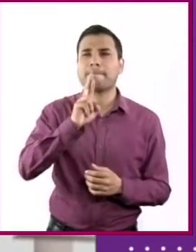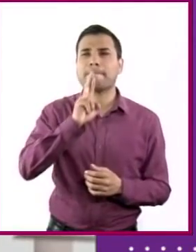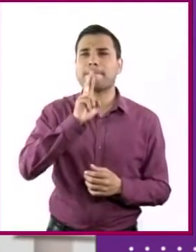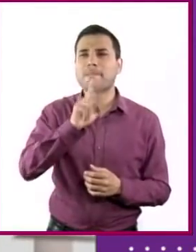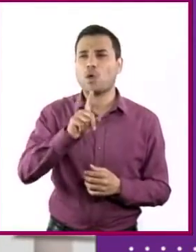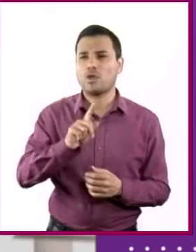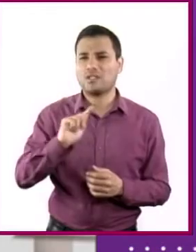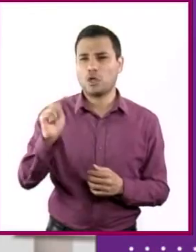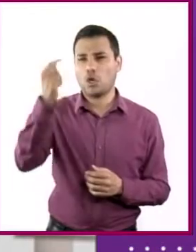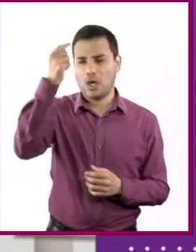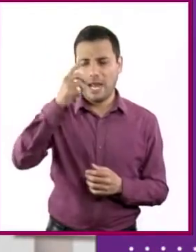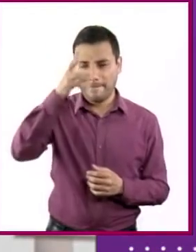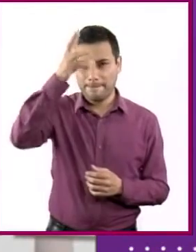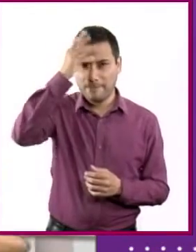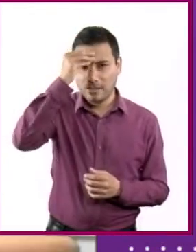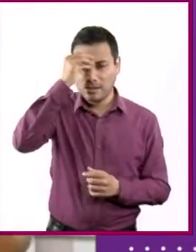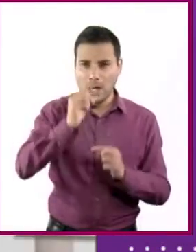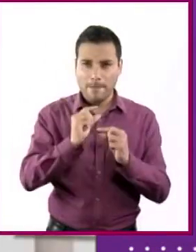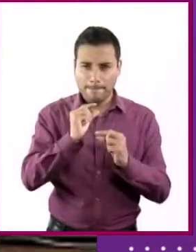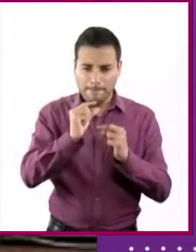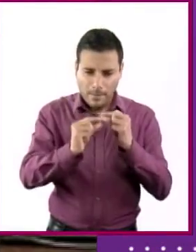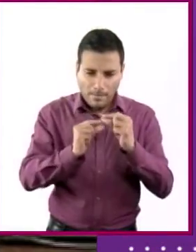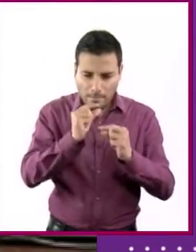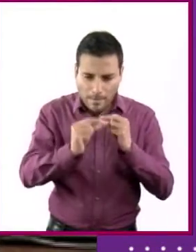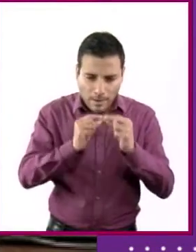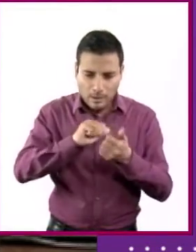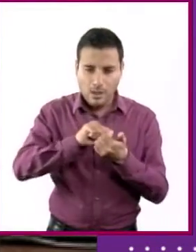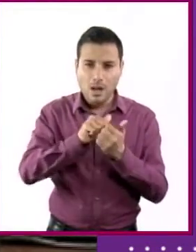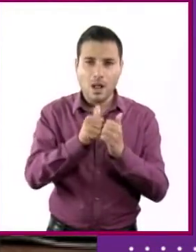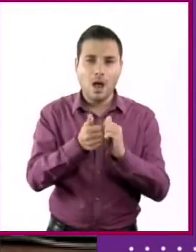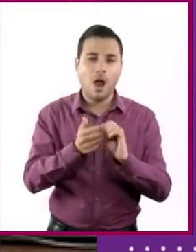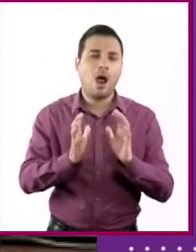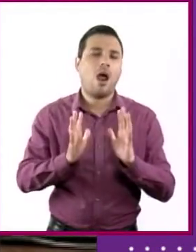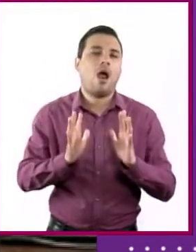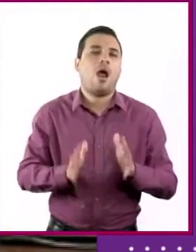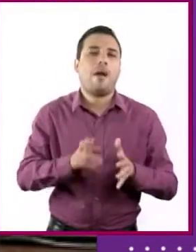well. He just needs some time.